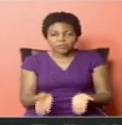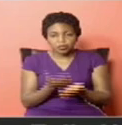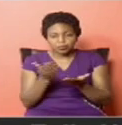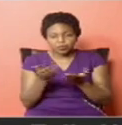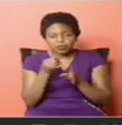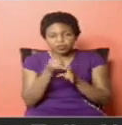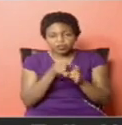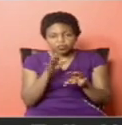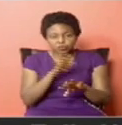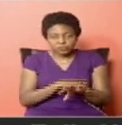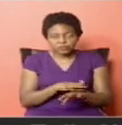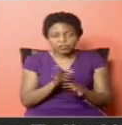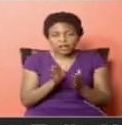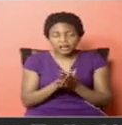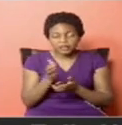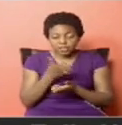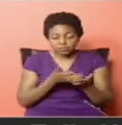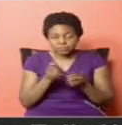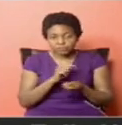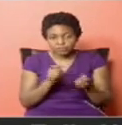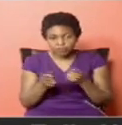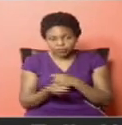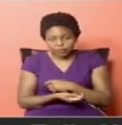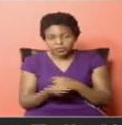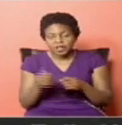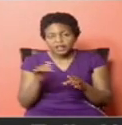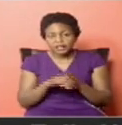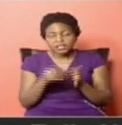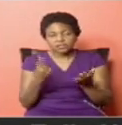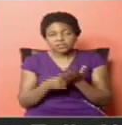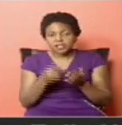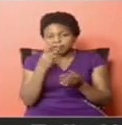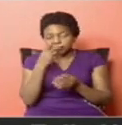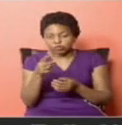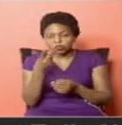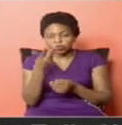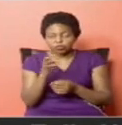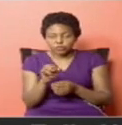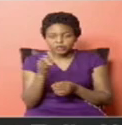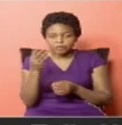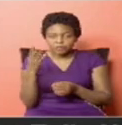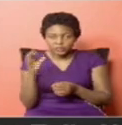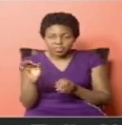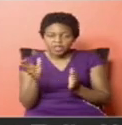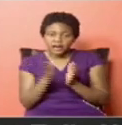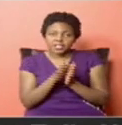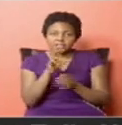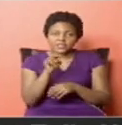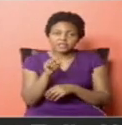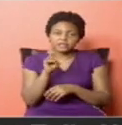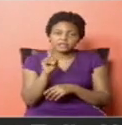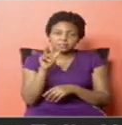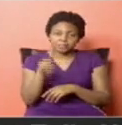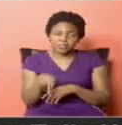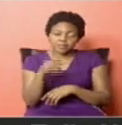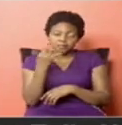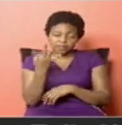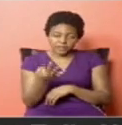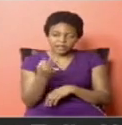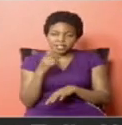socioeconomic transformation in line with the Uganda Vision 2040 and the NDP 3 as we implement